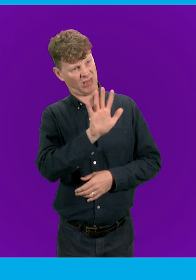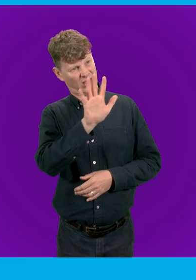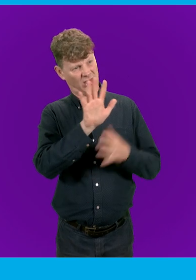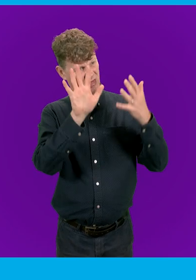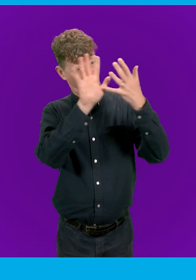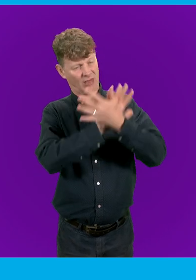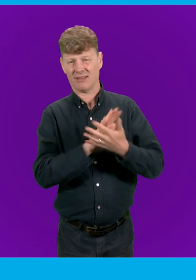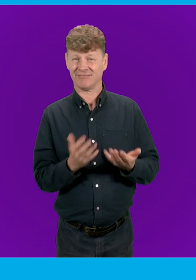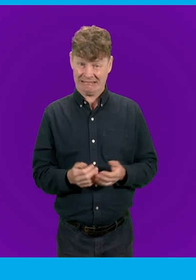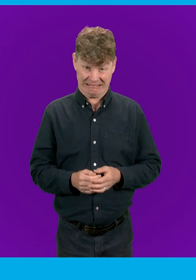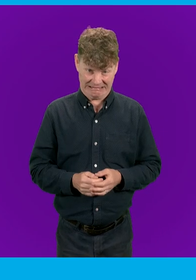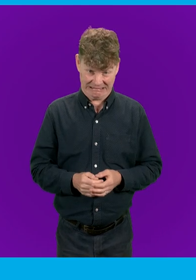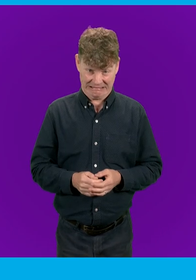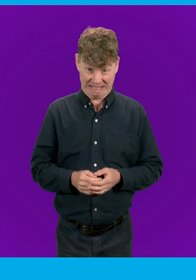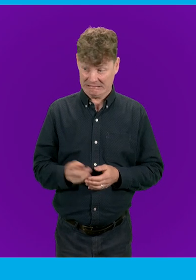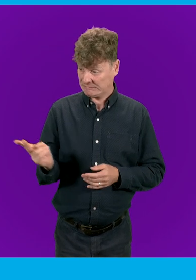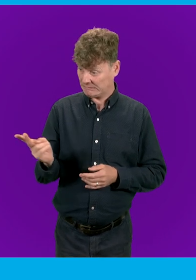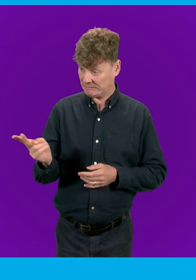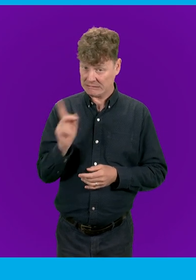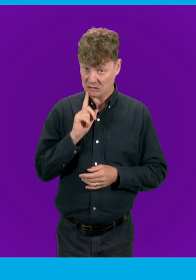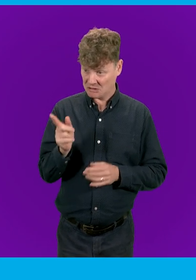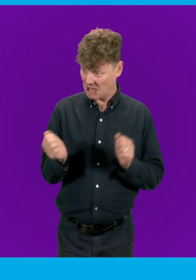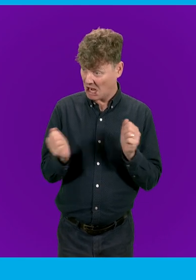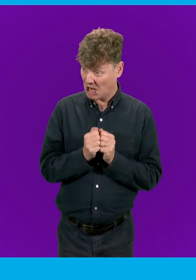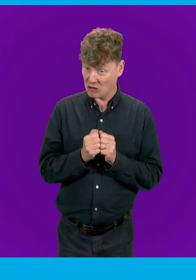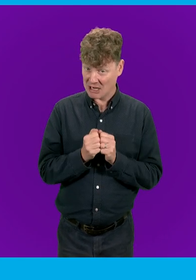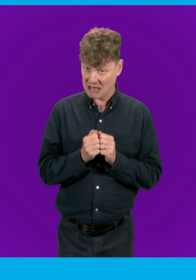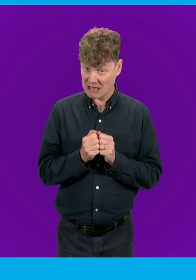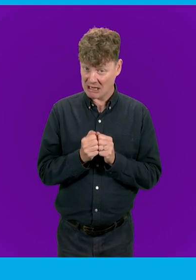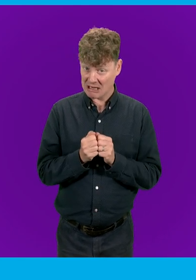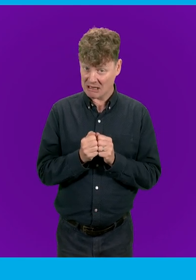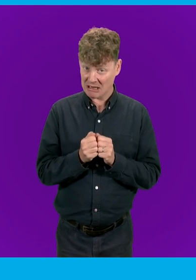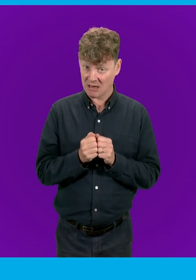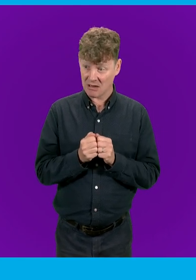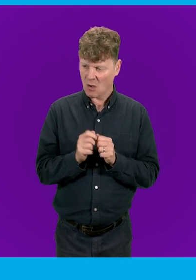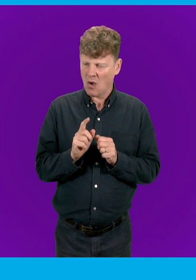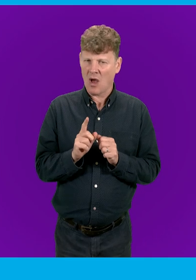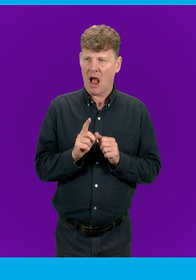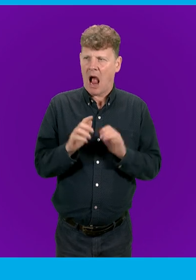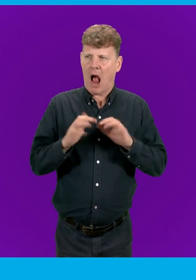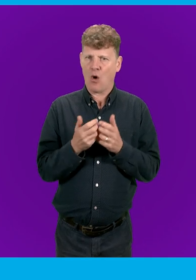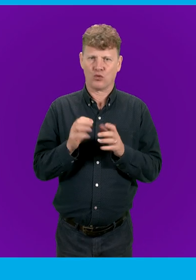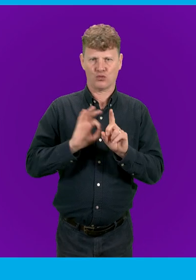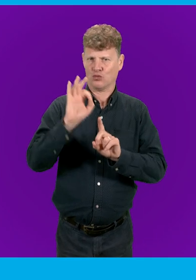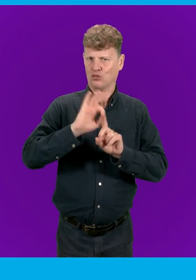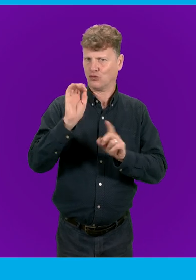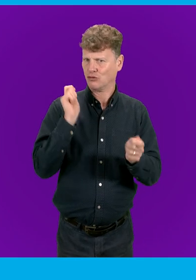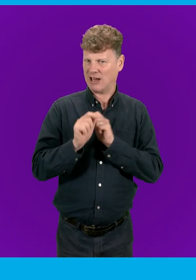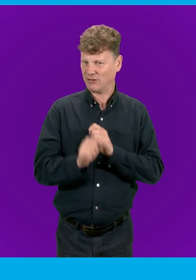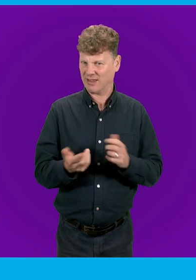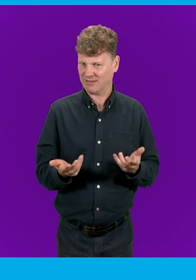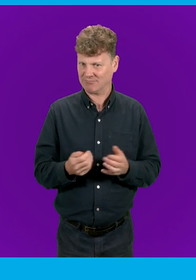guess, is that something you would agree with, Christy and Tia? But also, what could change this? Any thoughts or